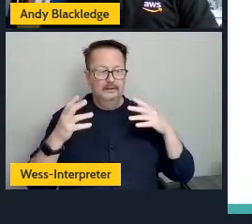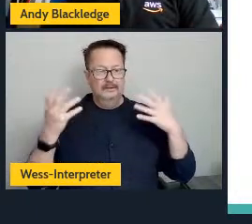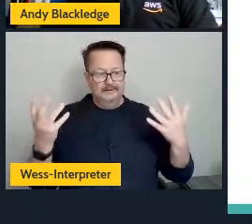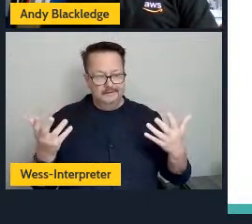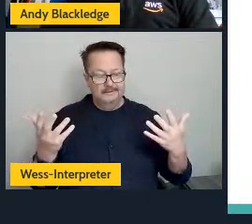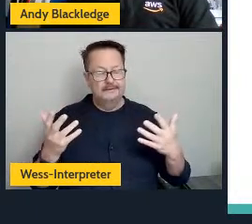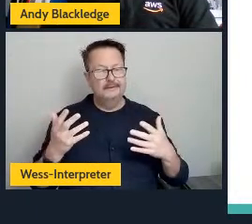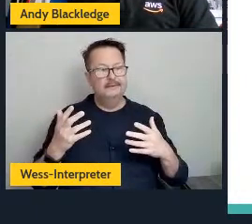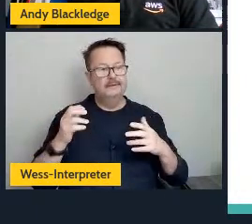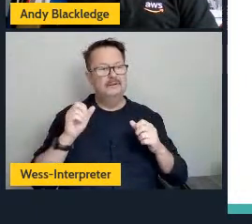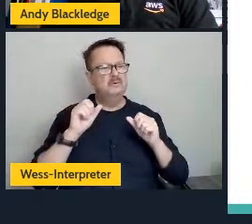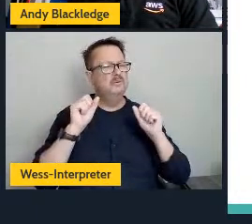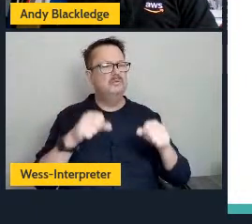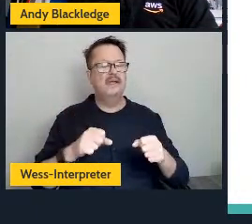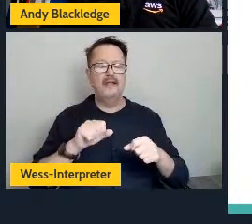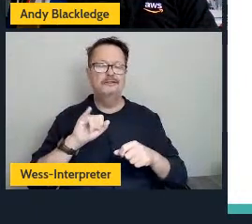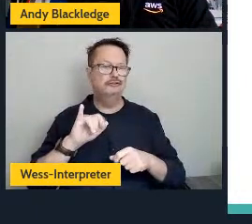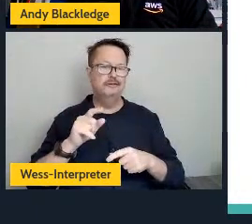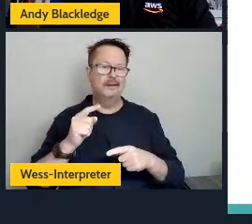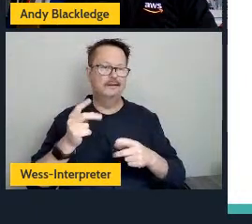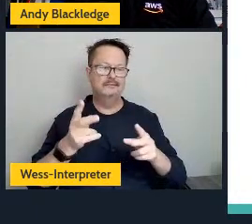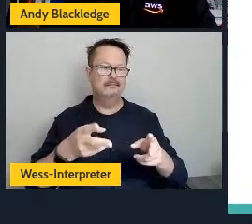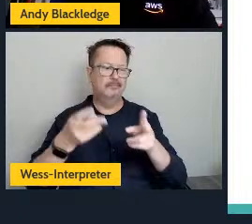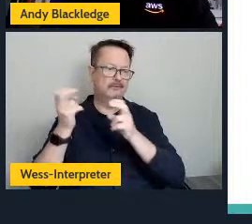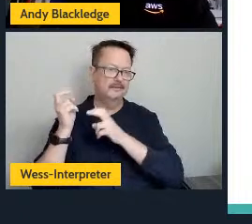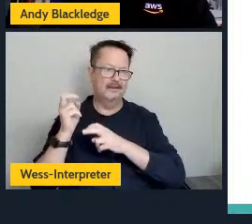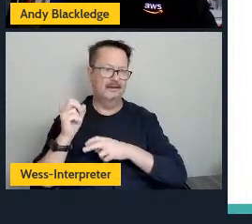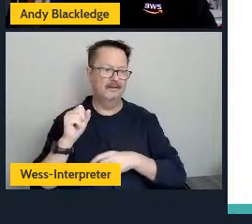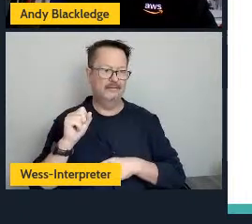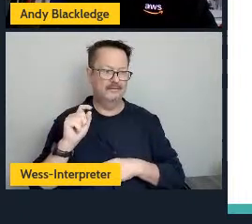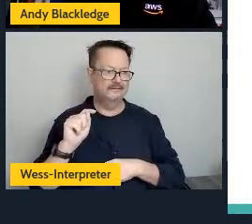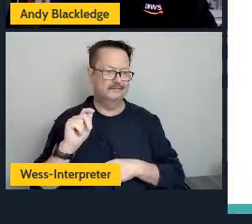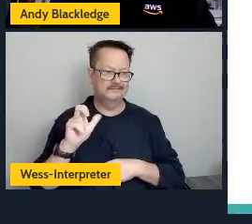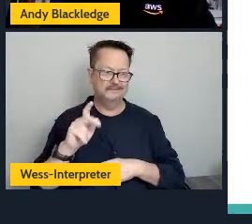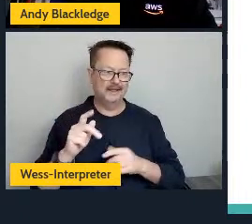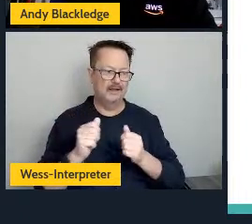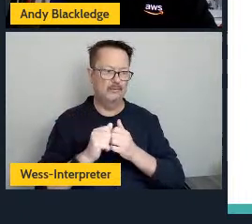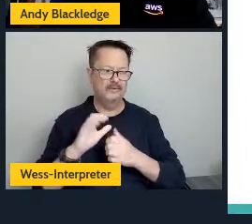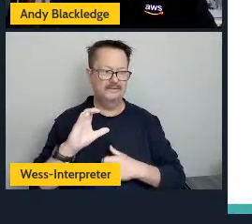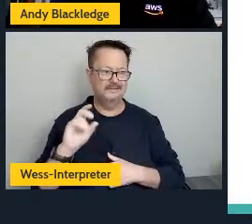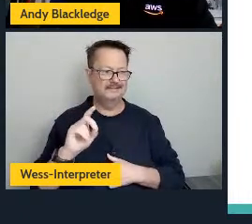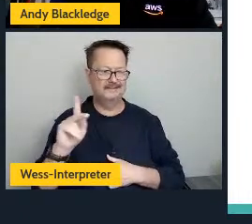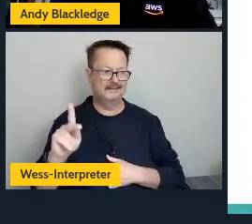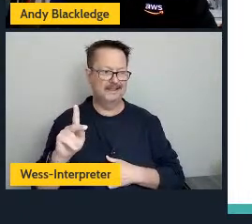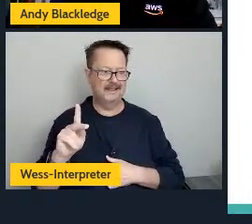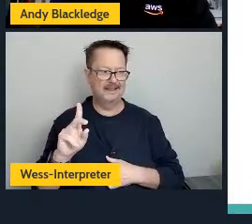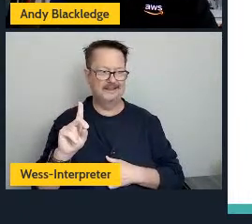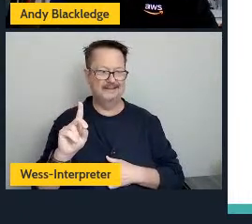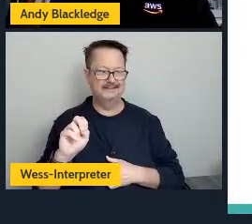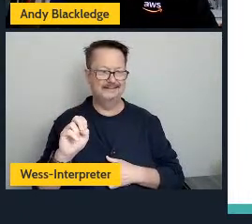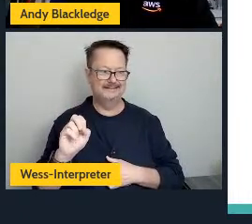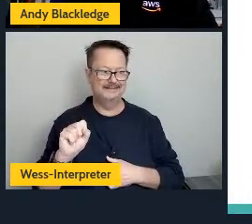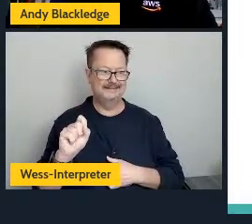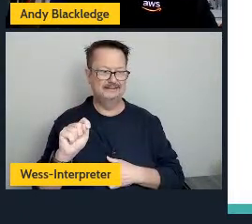Well, you can just pull down the stack, of course, the stack with CDK destroy afterwards.